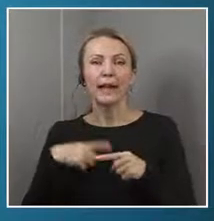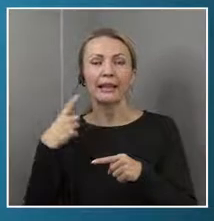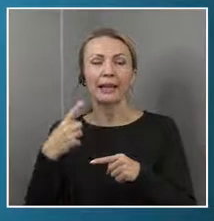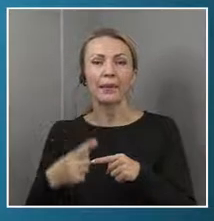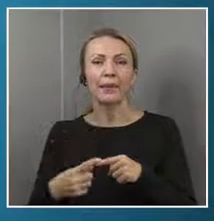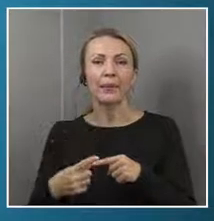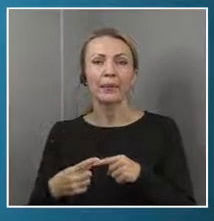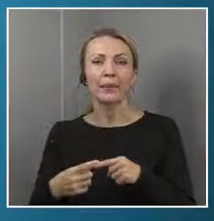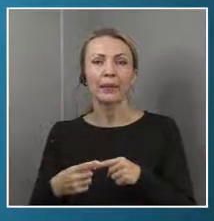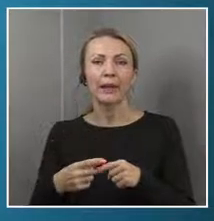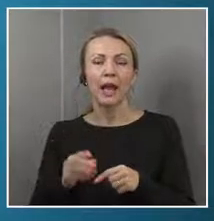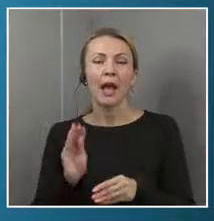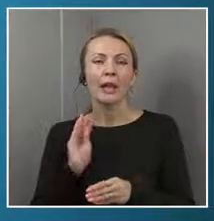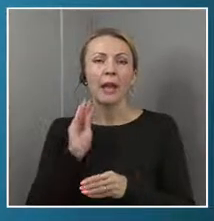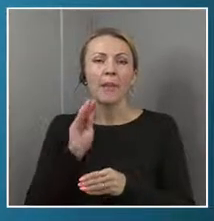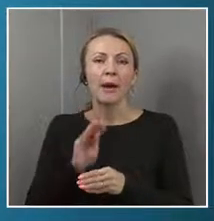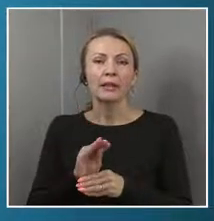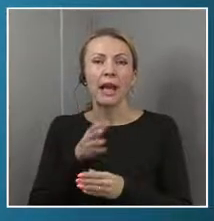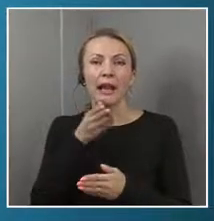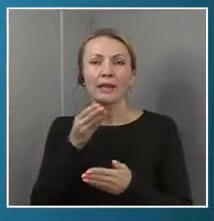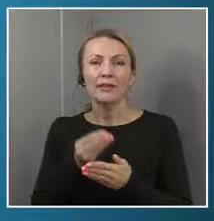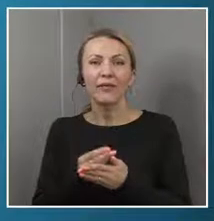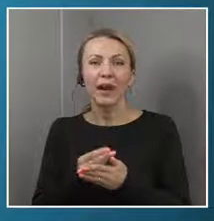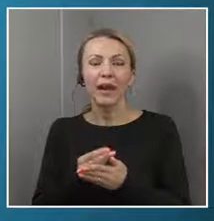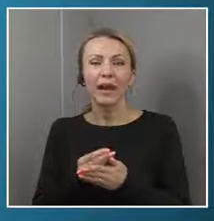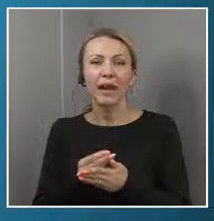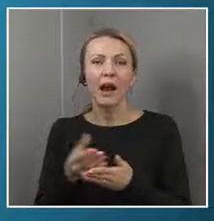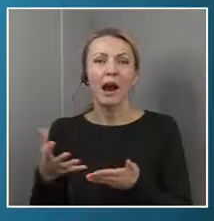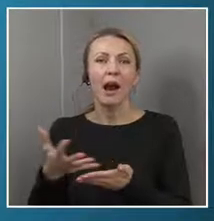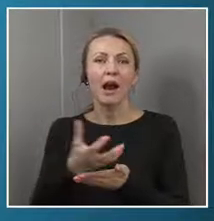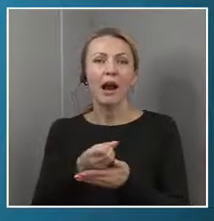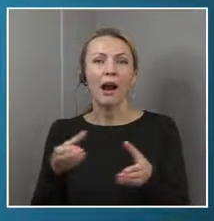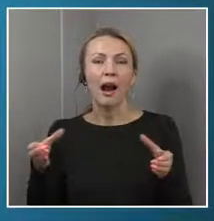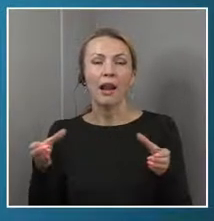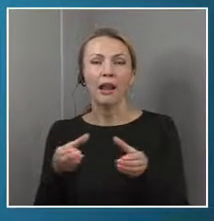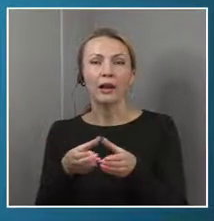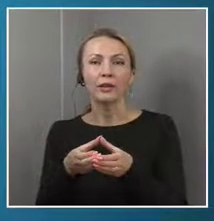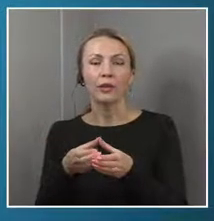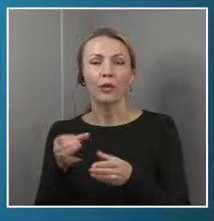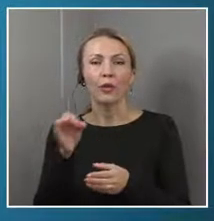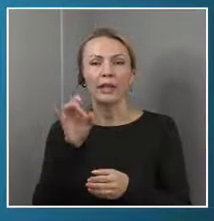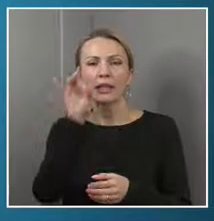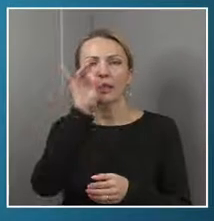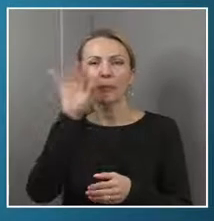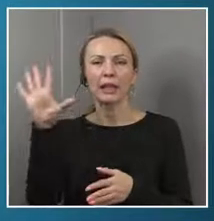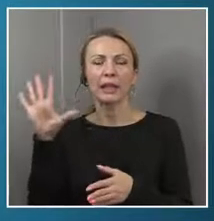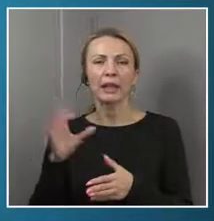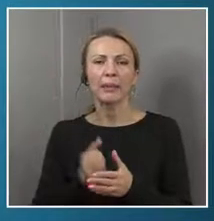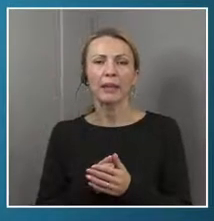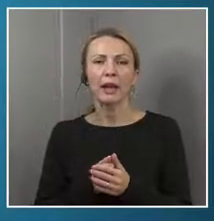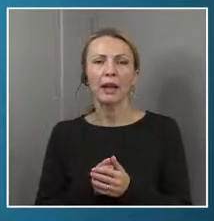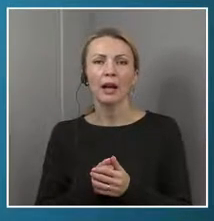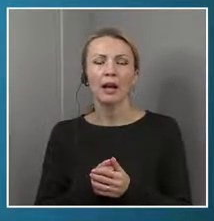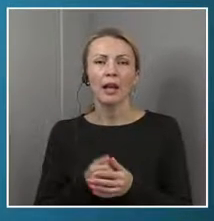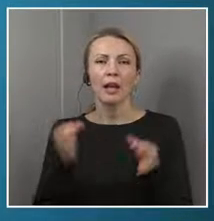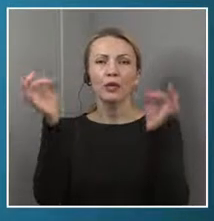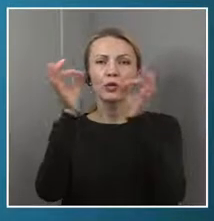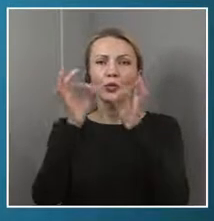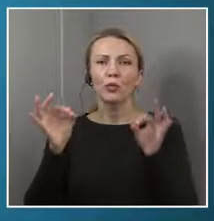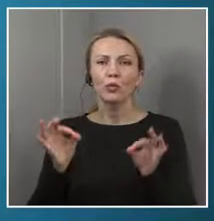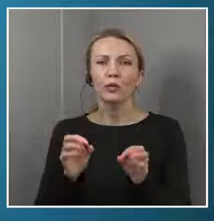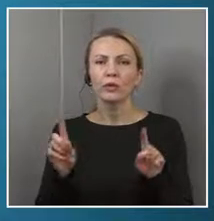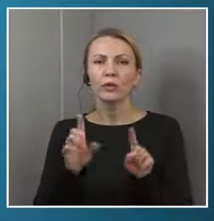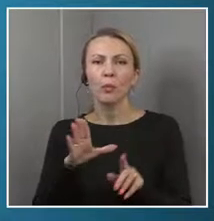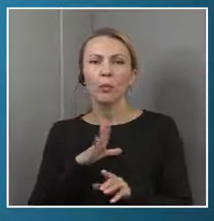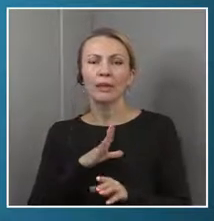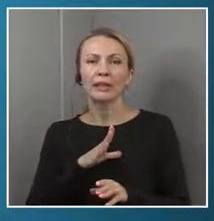19th century art, but their beginnings lay in the contemporary field. Peer pressure was, of course, a factor. I'll